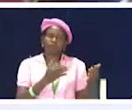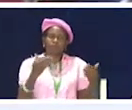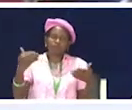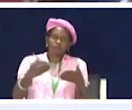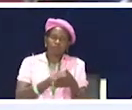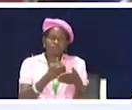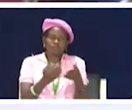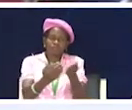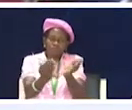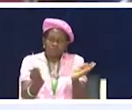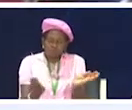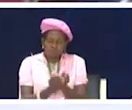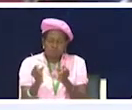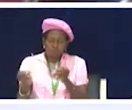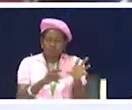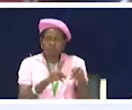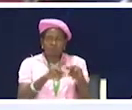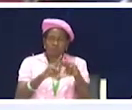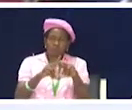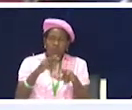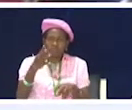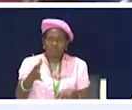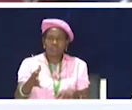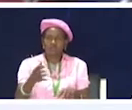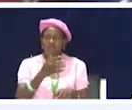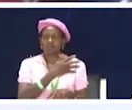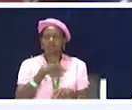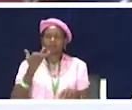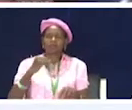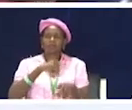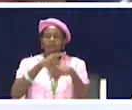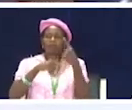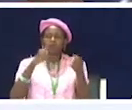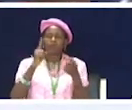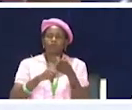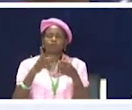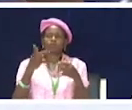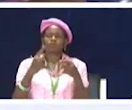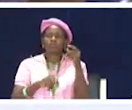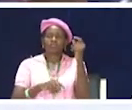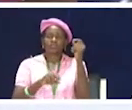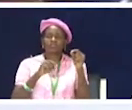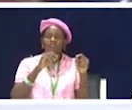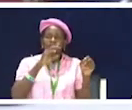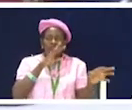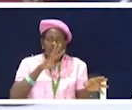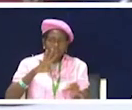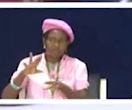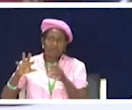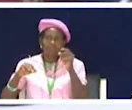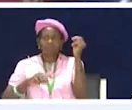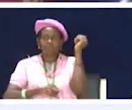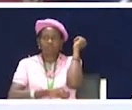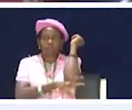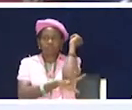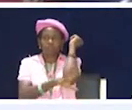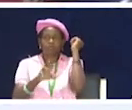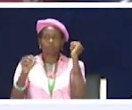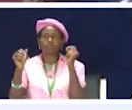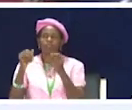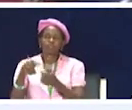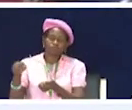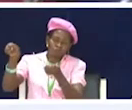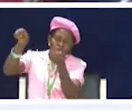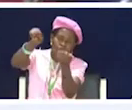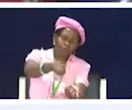put salt there. And he went to the river source, pouring